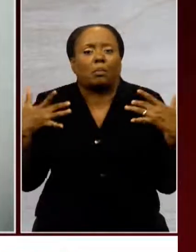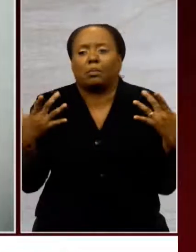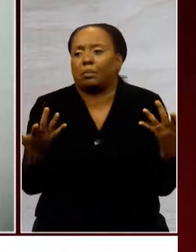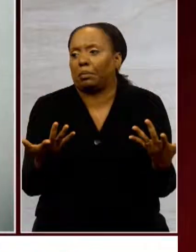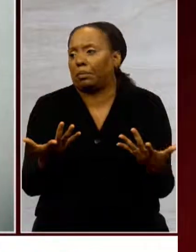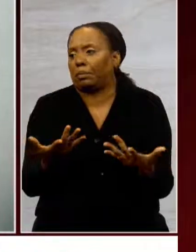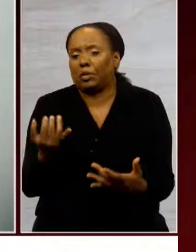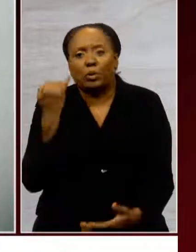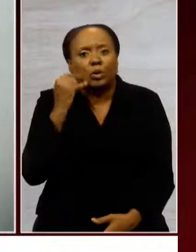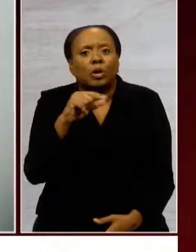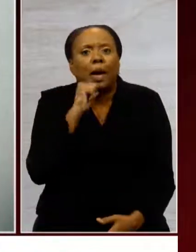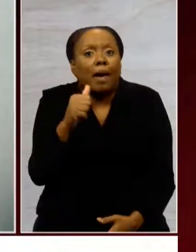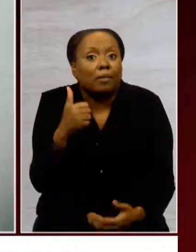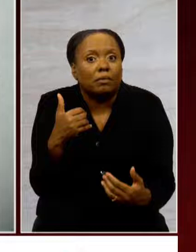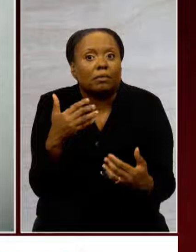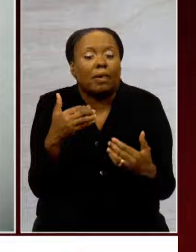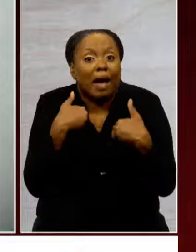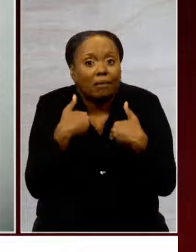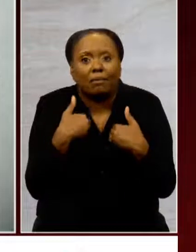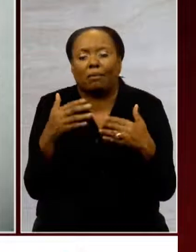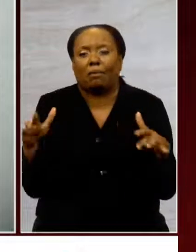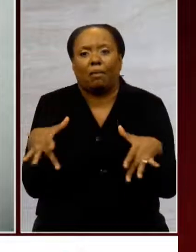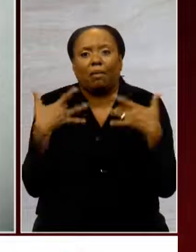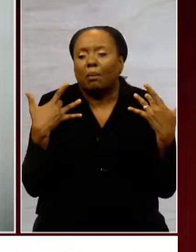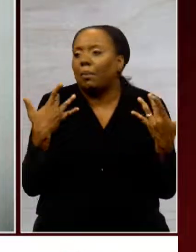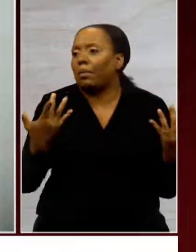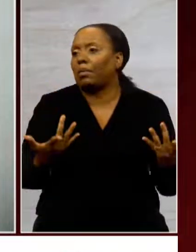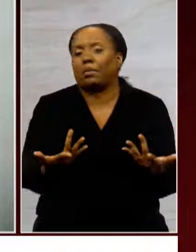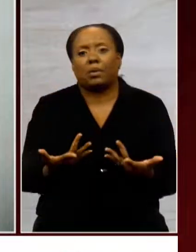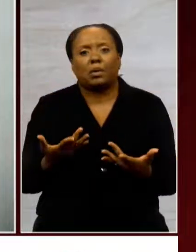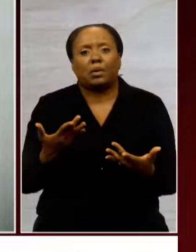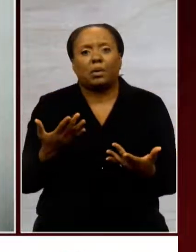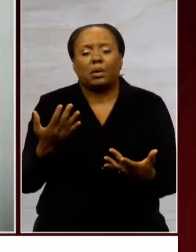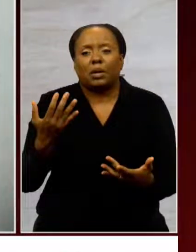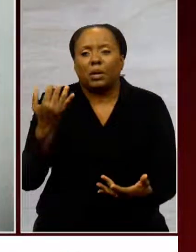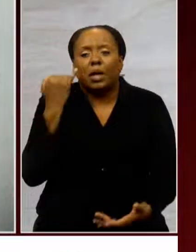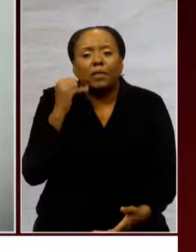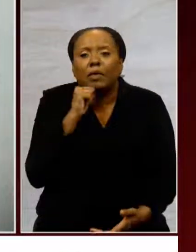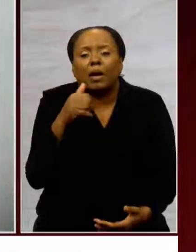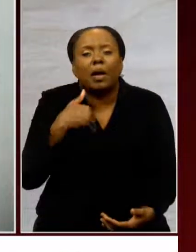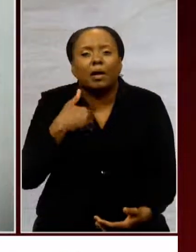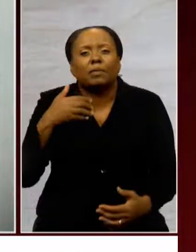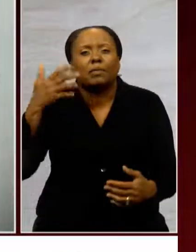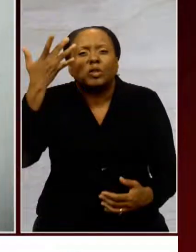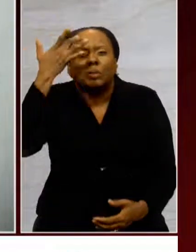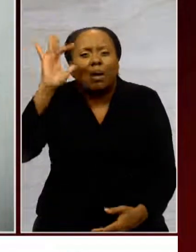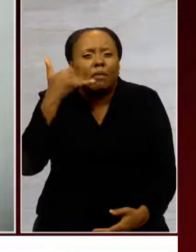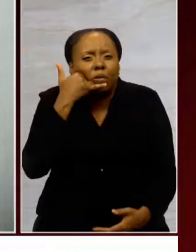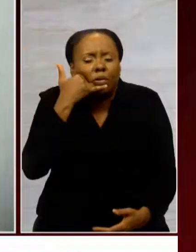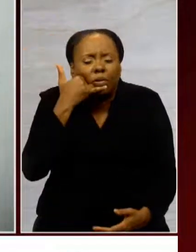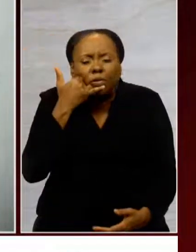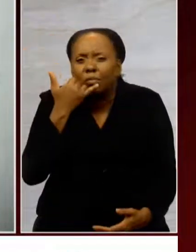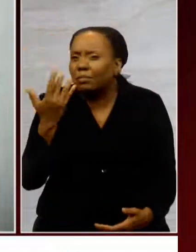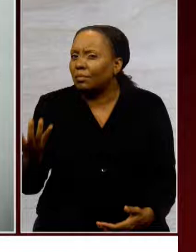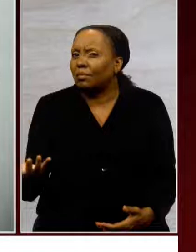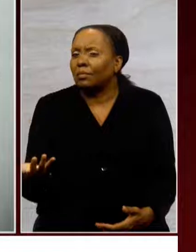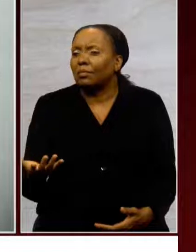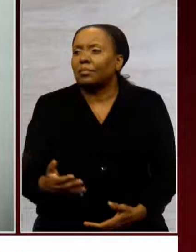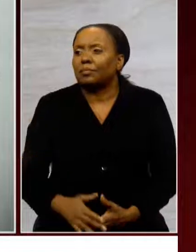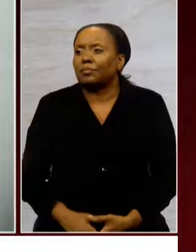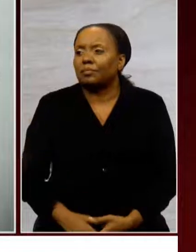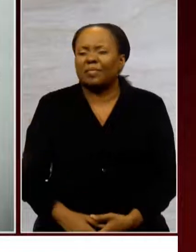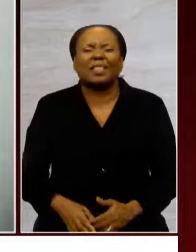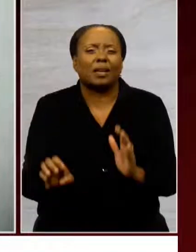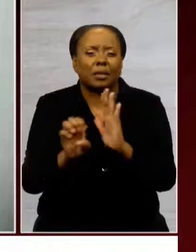WhatsApp? What if, those things? What if you don't have access to a smartphone? What then?